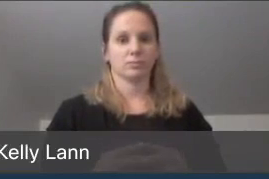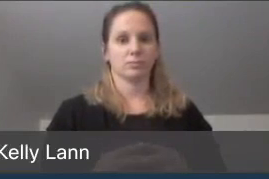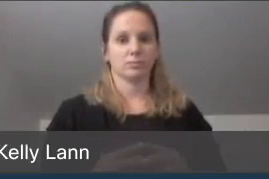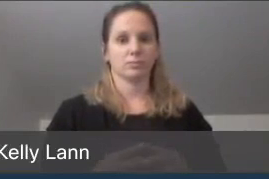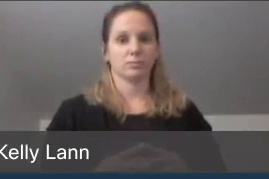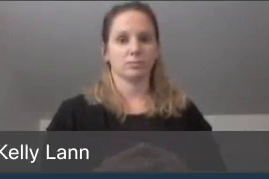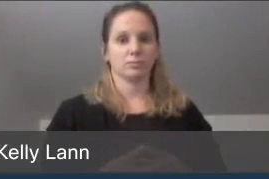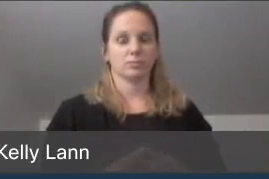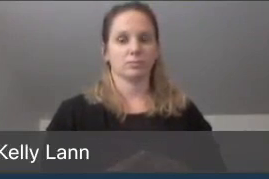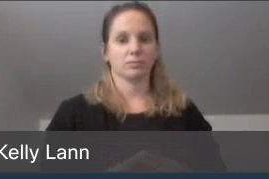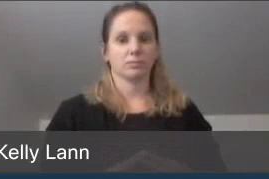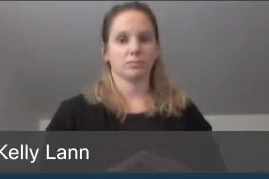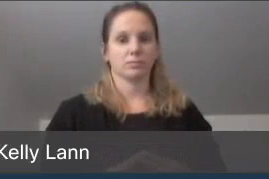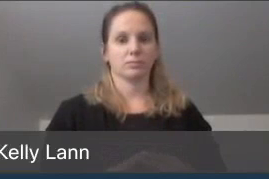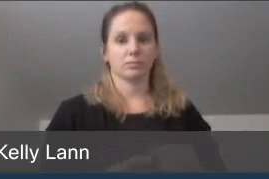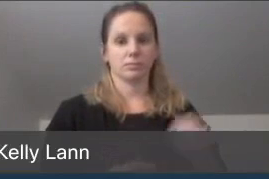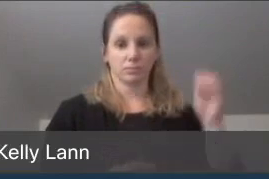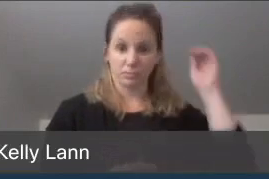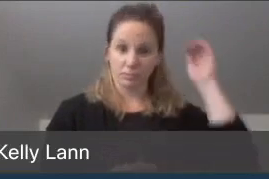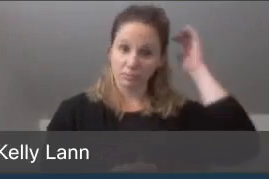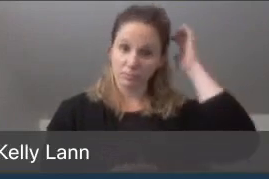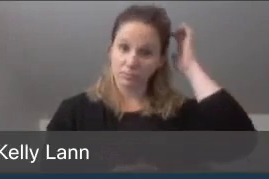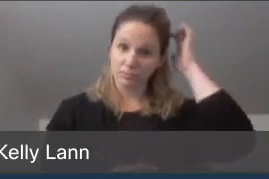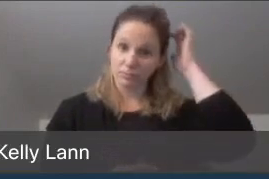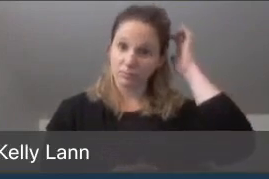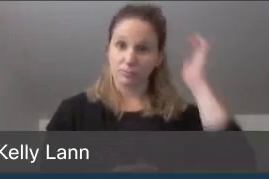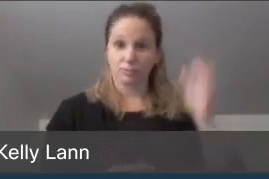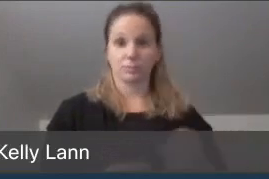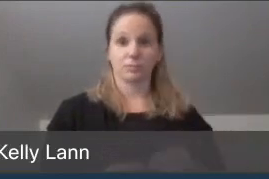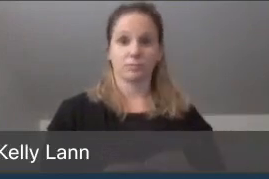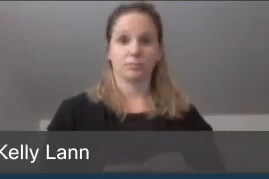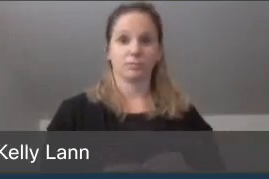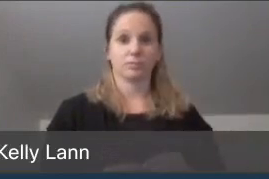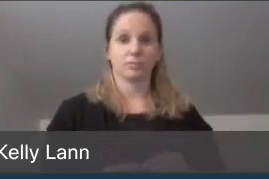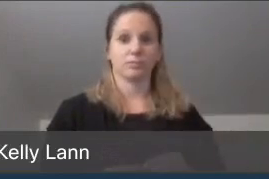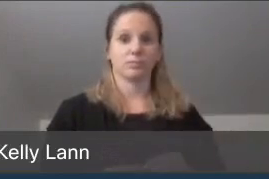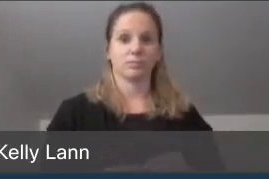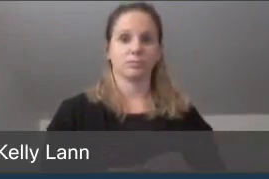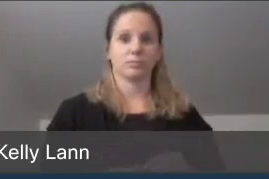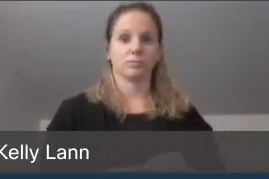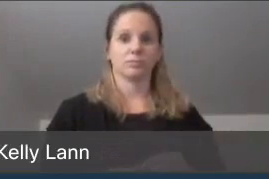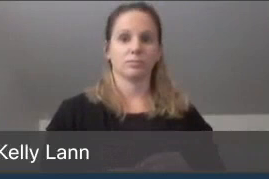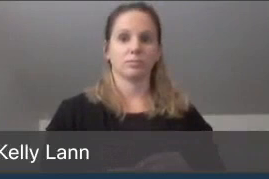is a precursor to trauma. Almost one half of the